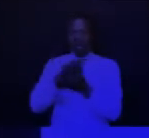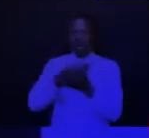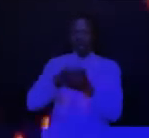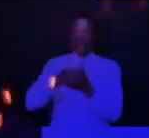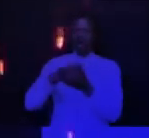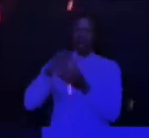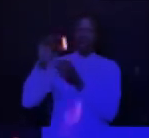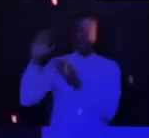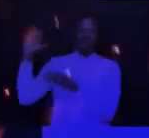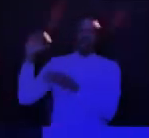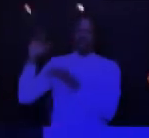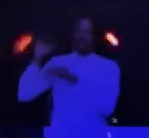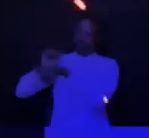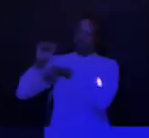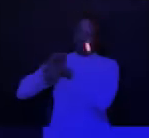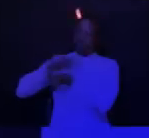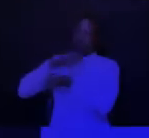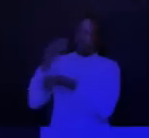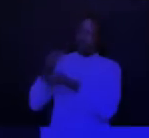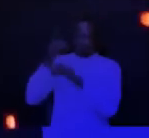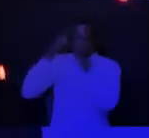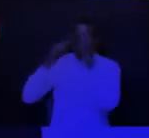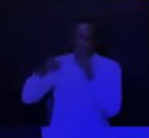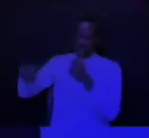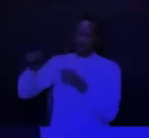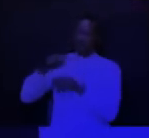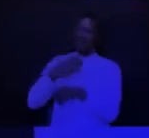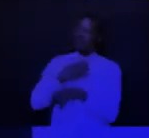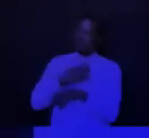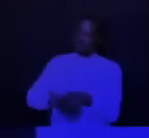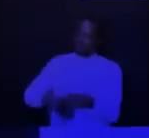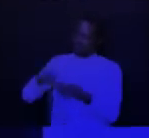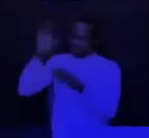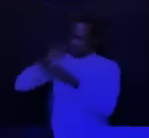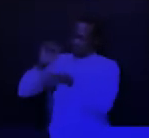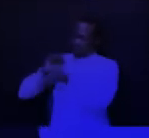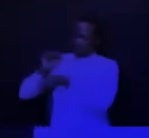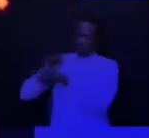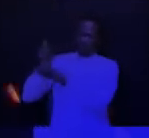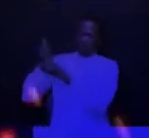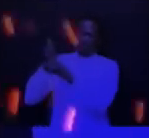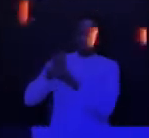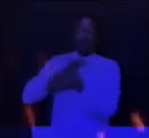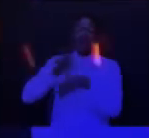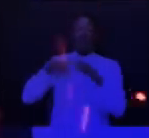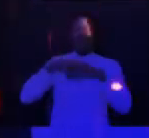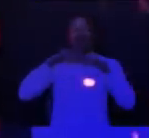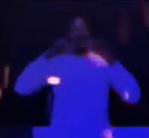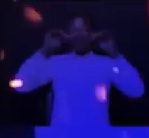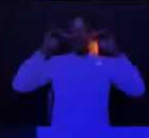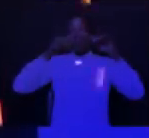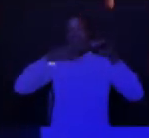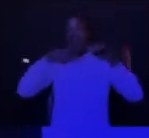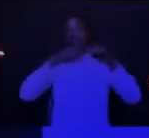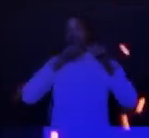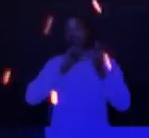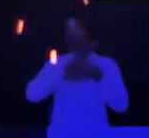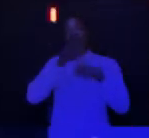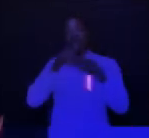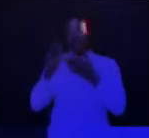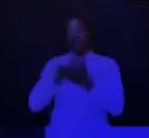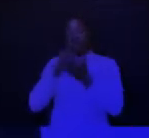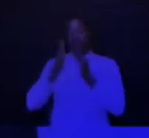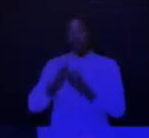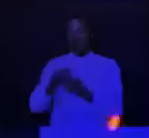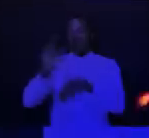Yes, they are angry. Everybody is going to hustle now. So the pastors and all the musicians are gone from the temple.